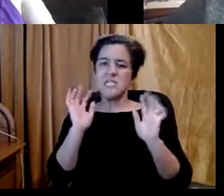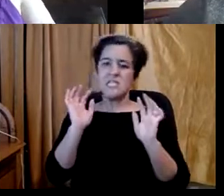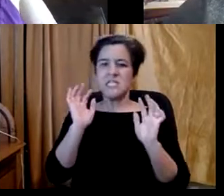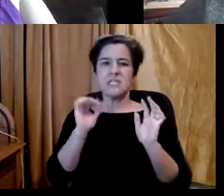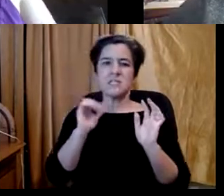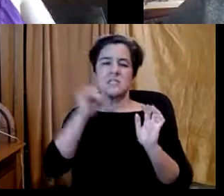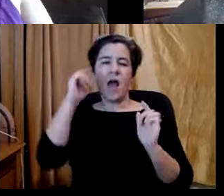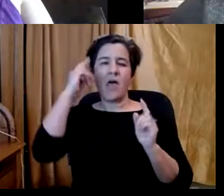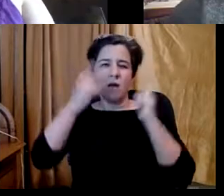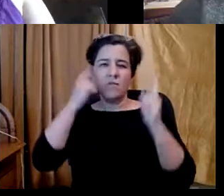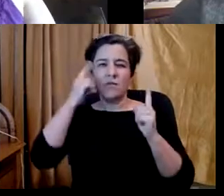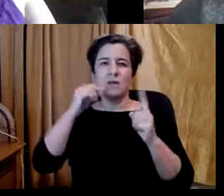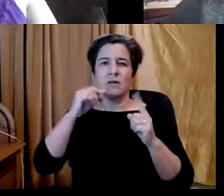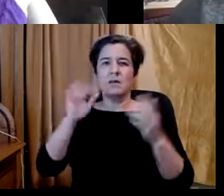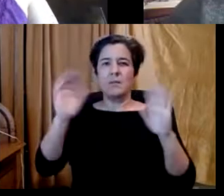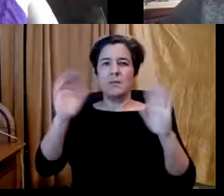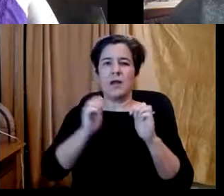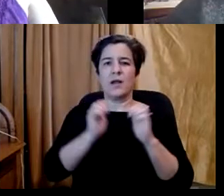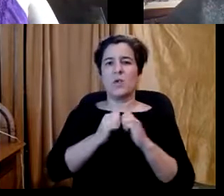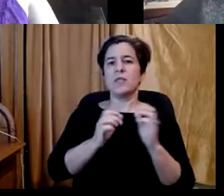all kinds of these pieces tied up together.